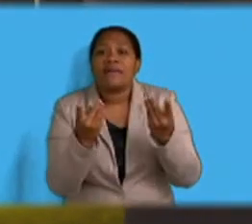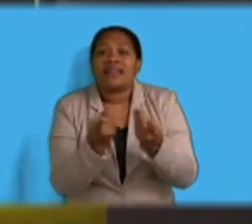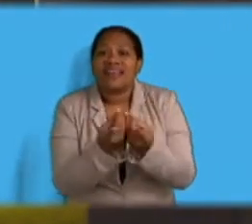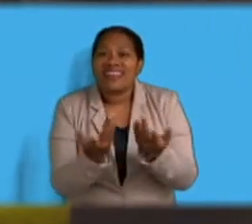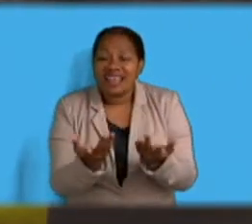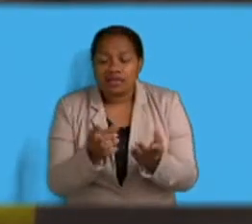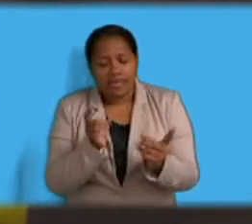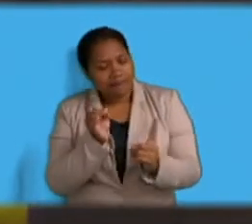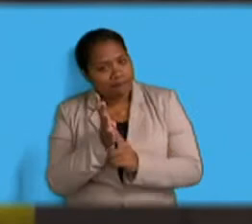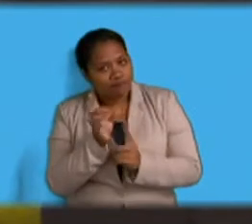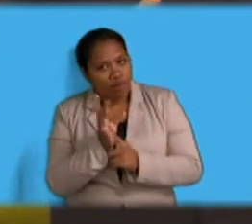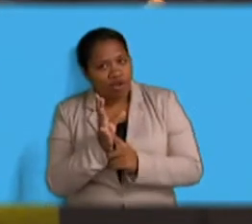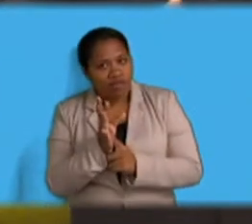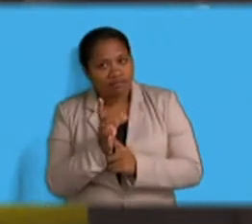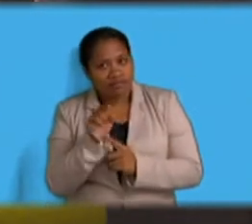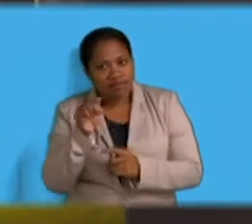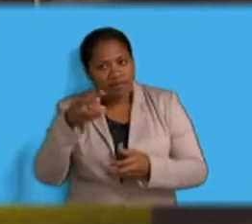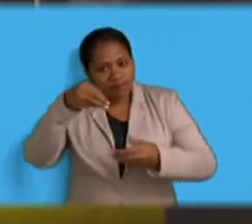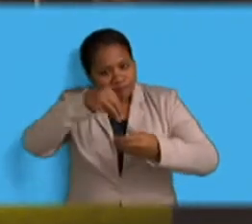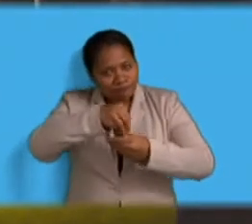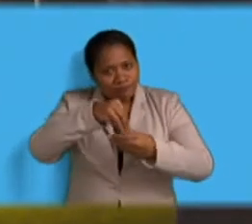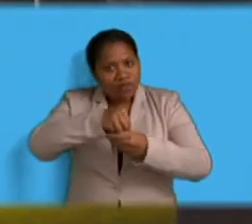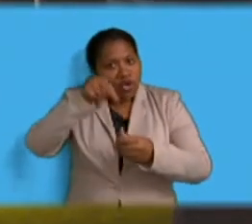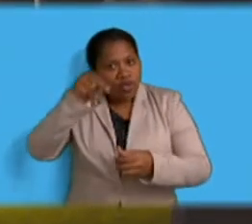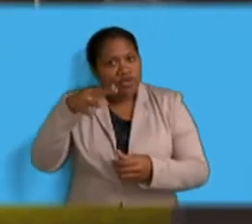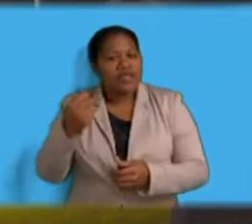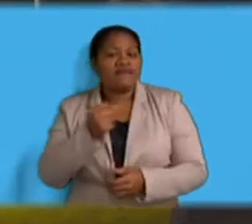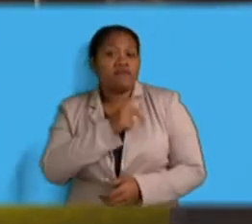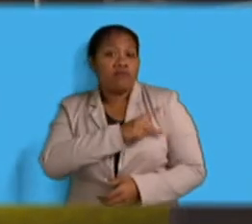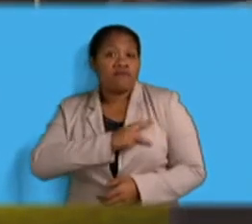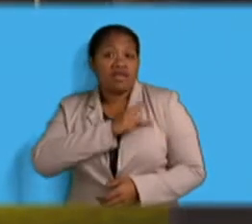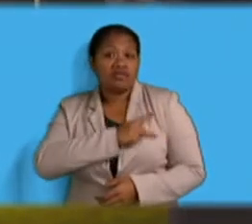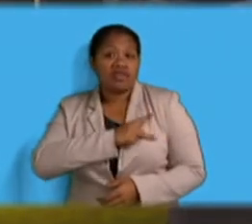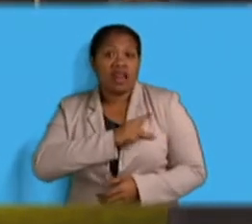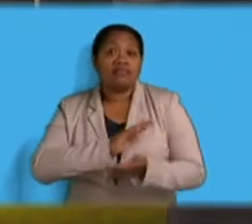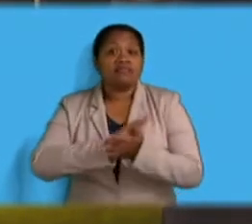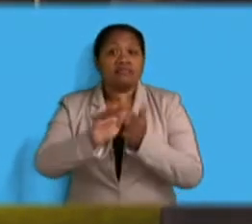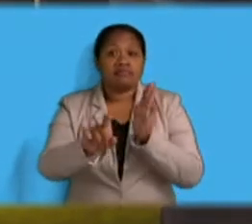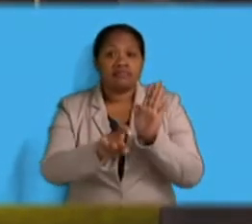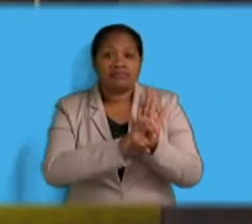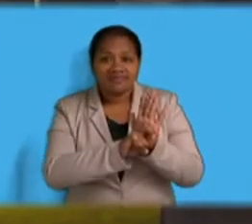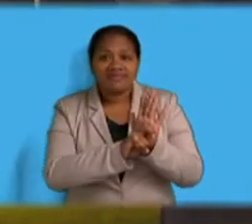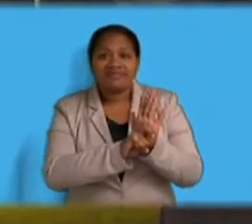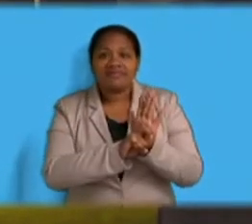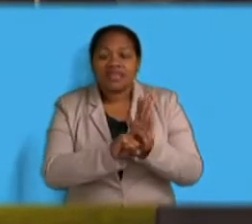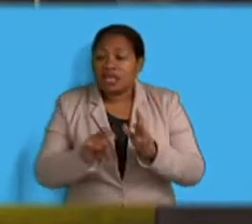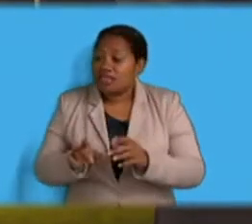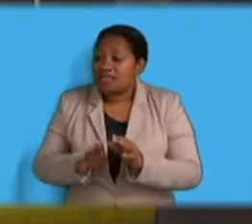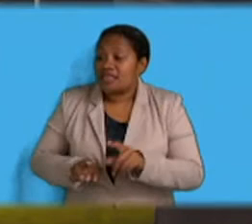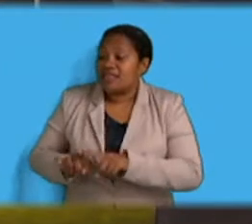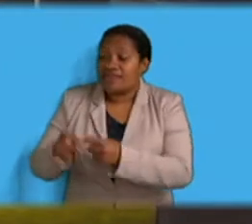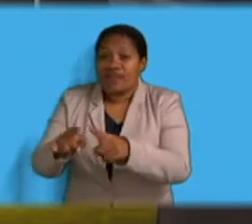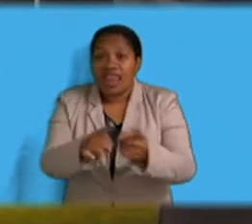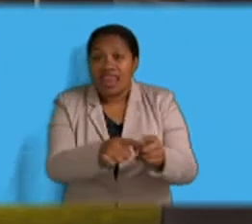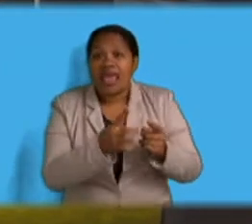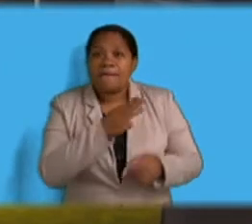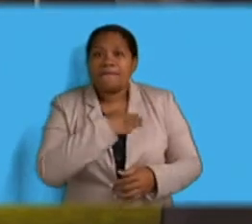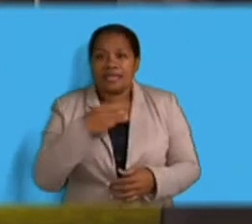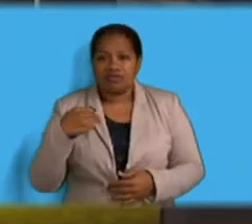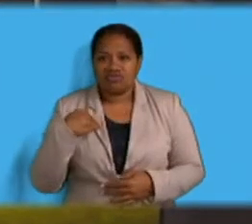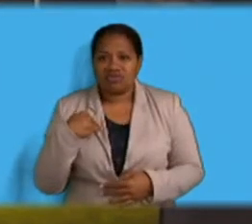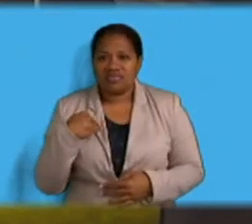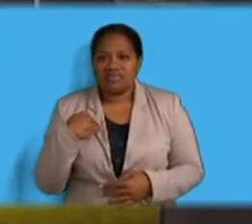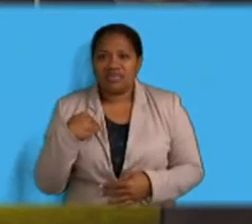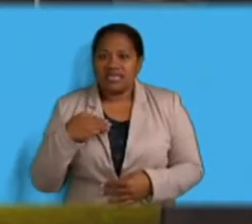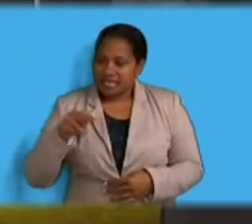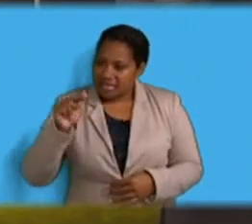part and parcel of that, we need to have a very professional HR division in all the different ministries. They need to be able to